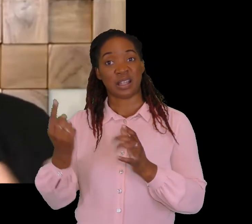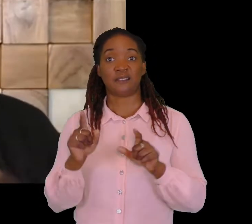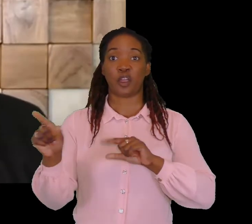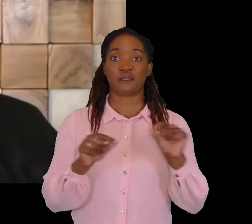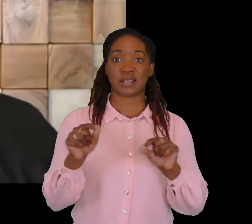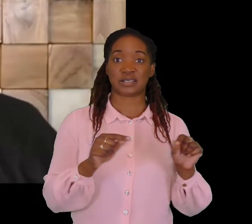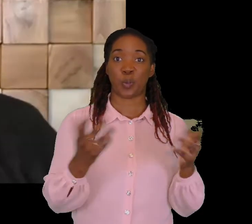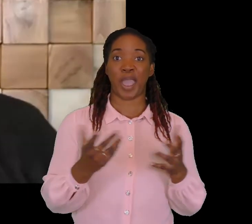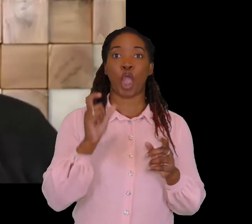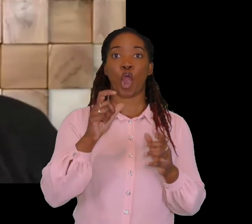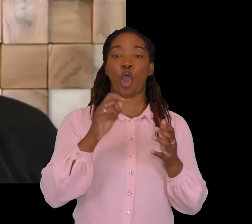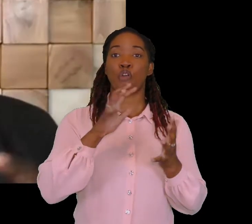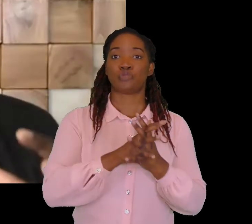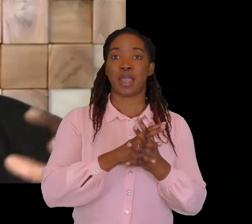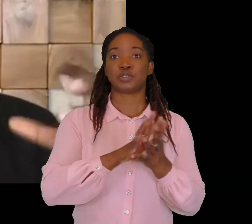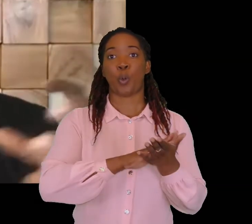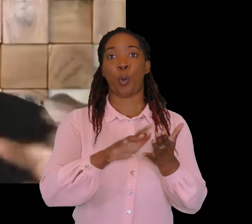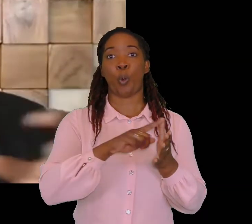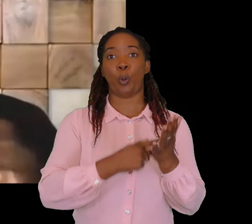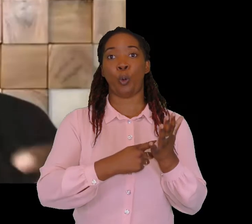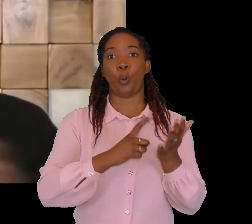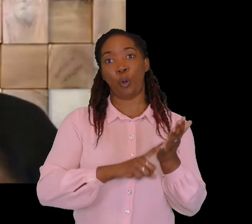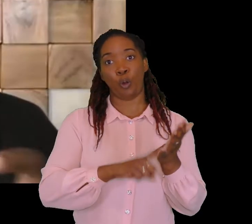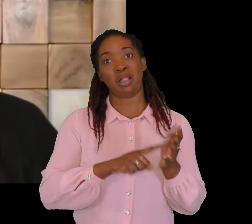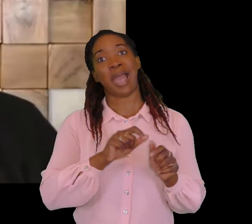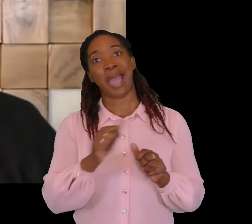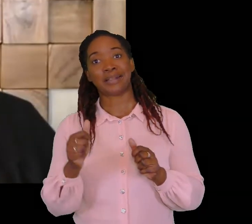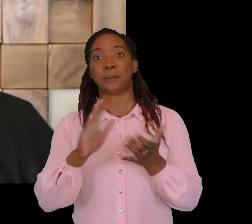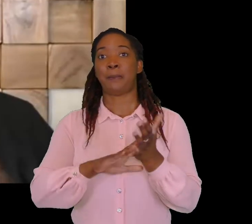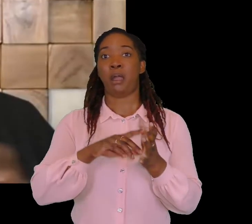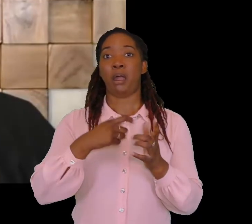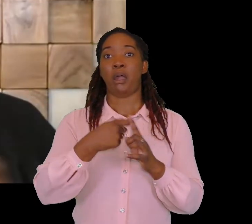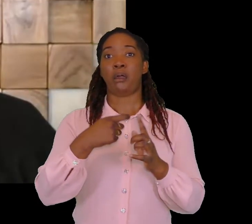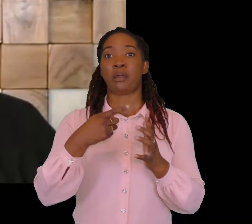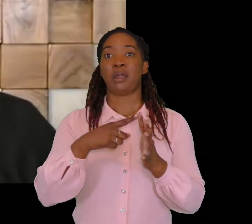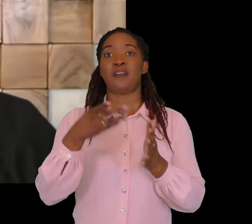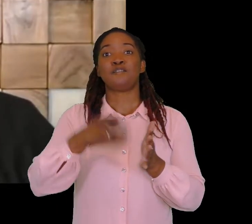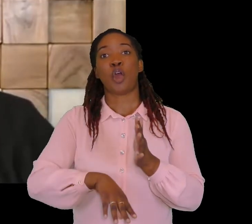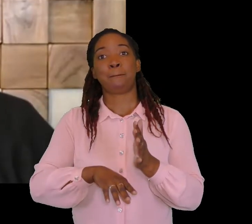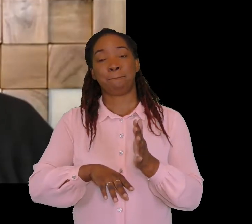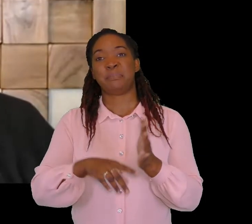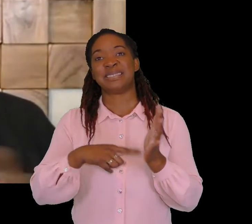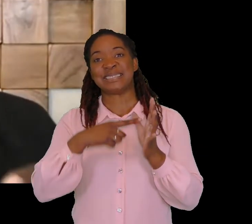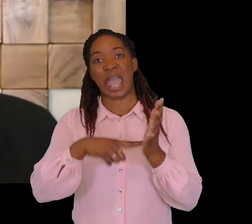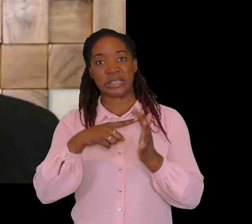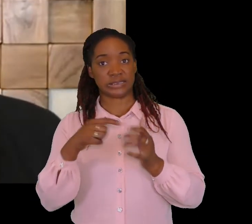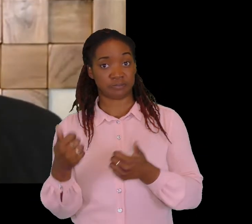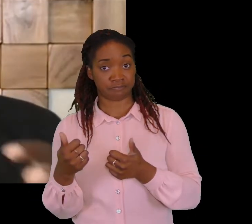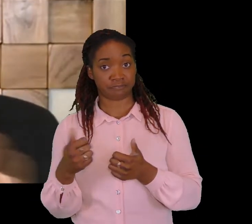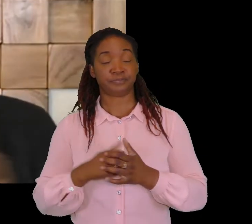Hall, and Mark Miller from Tate, will be looking at that complex about the institutionalization of curating.